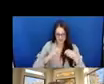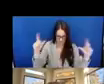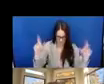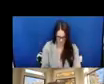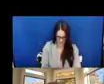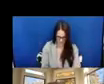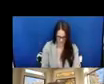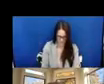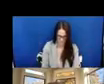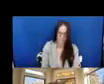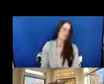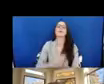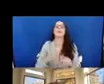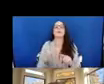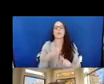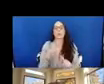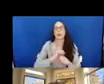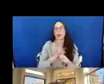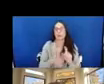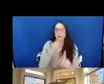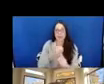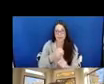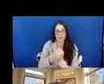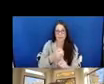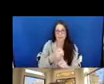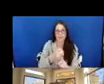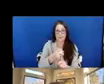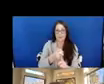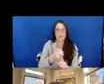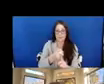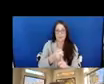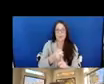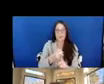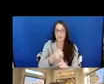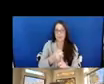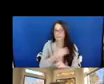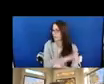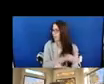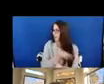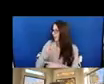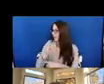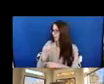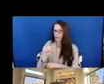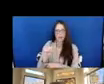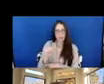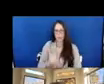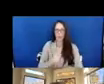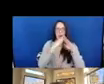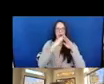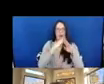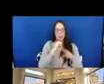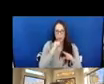And when COVID hit, um, we were also like Eva locked out. We were not allowed to visit Nicholas.